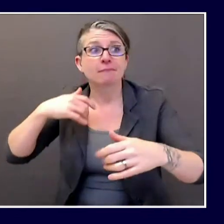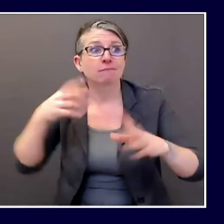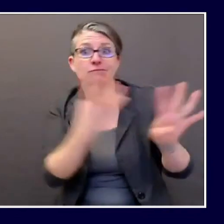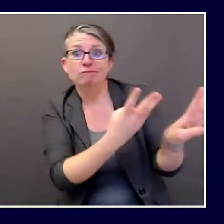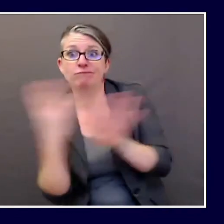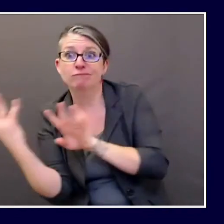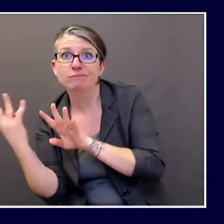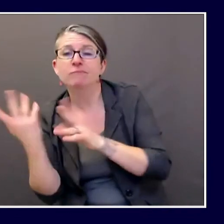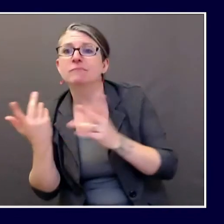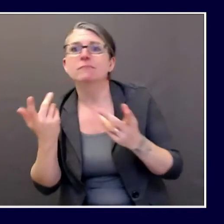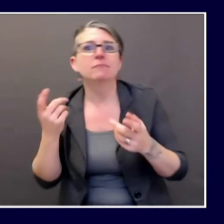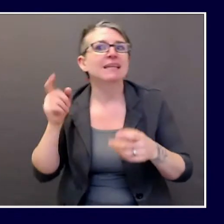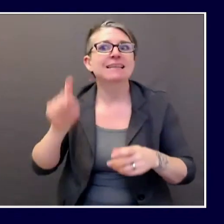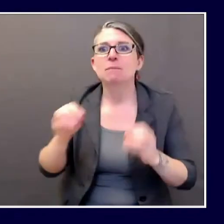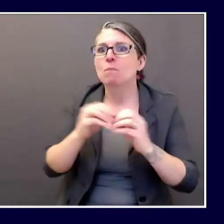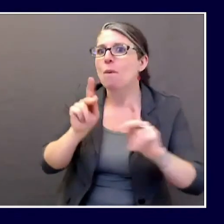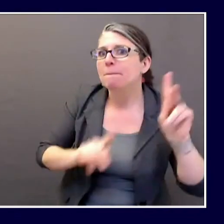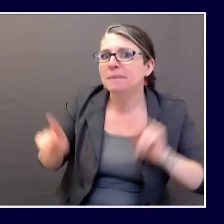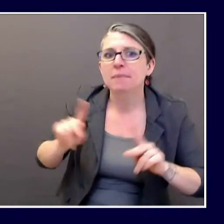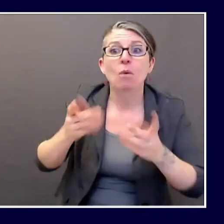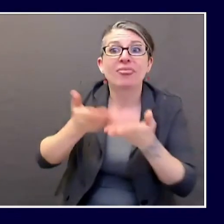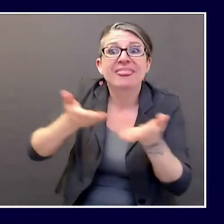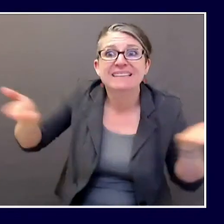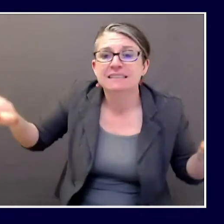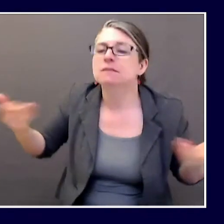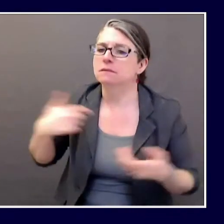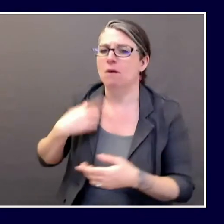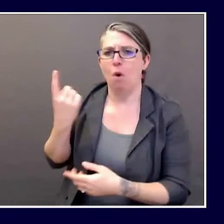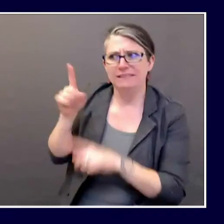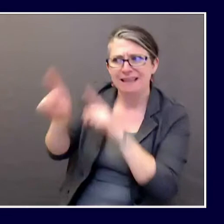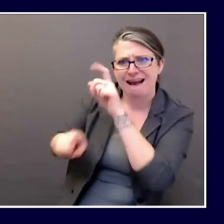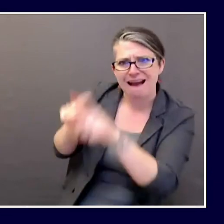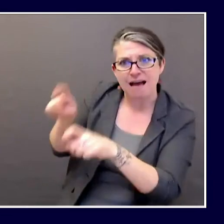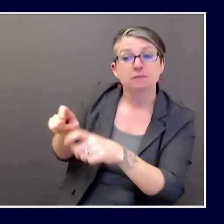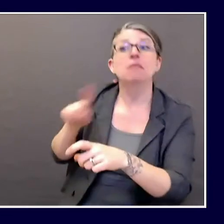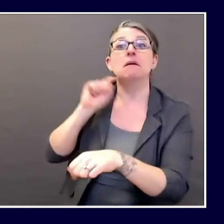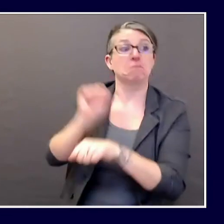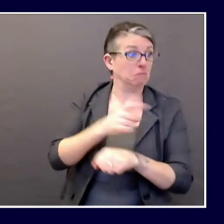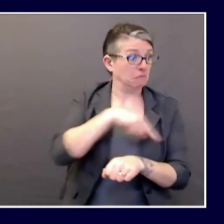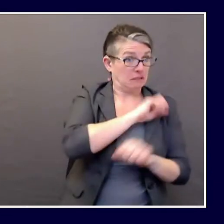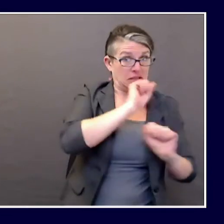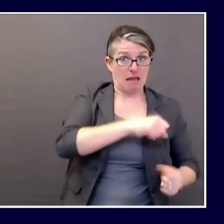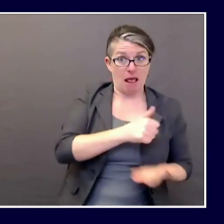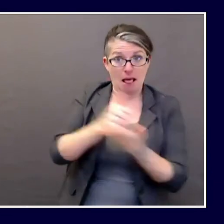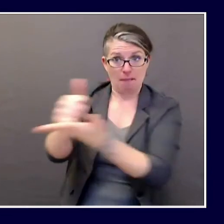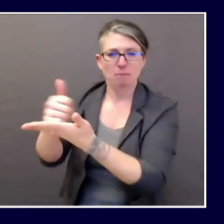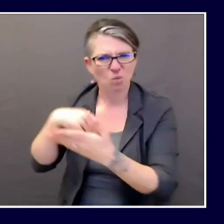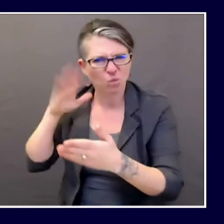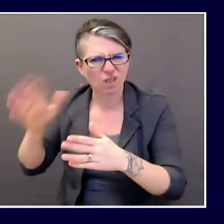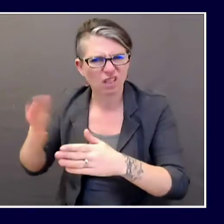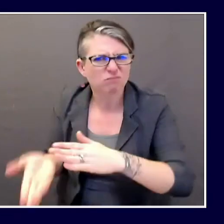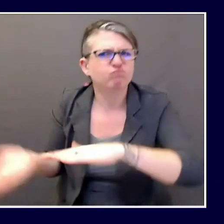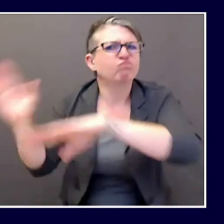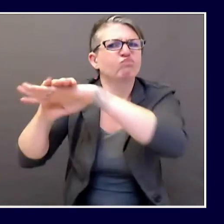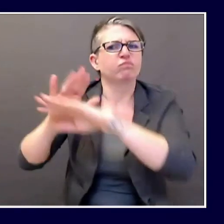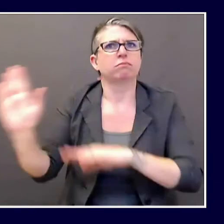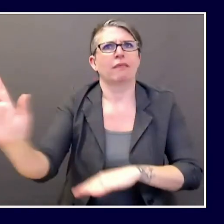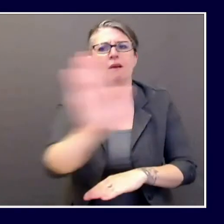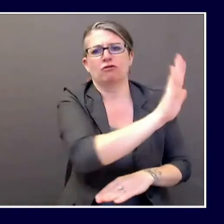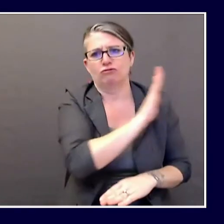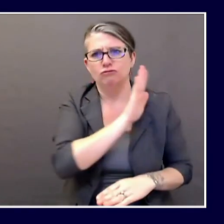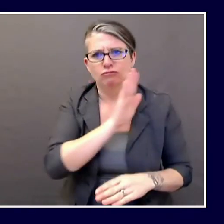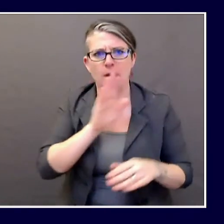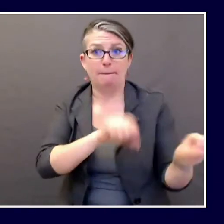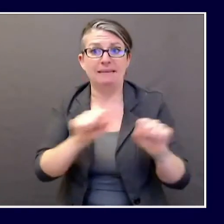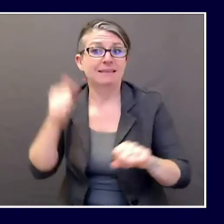let's drill the well before we get thirsty. Thank you. Let me turn it over to Megan at WMTW